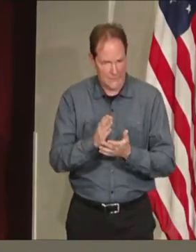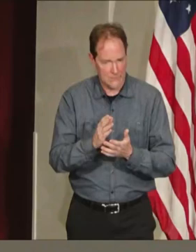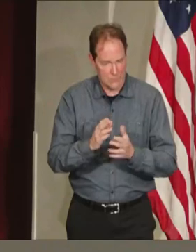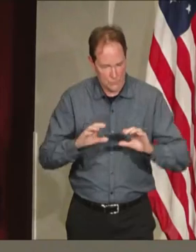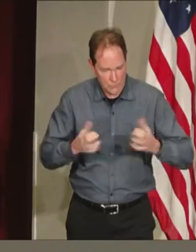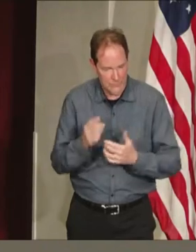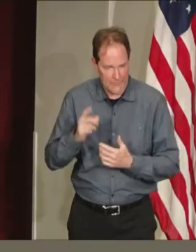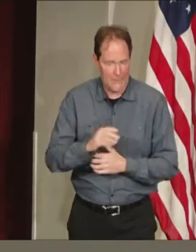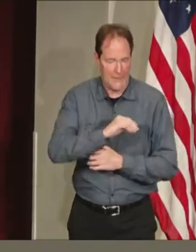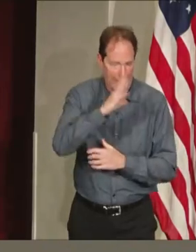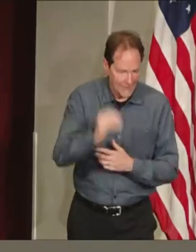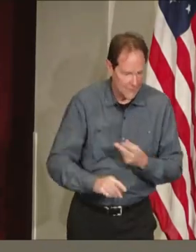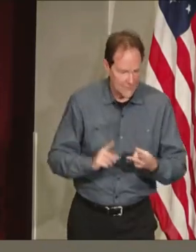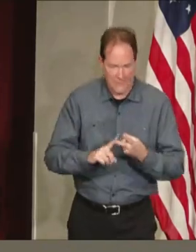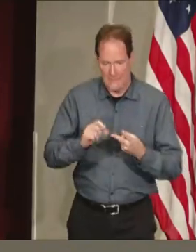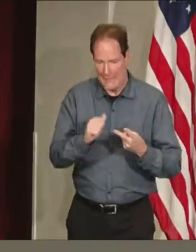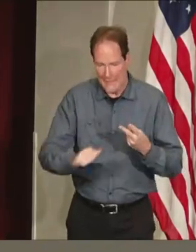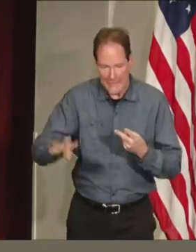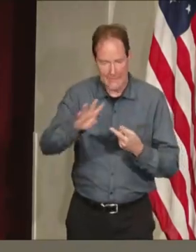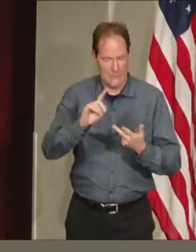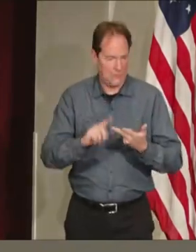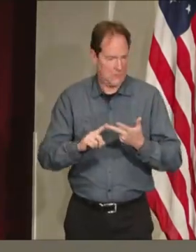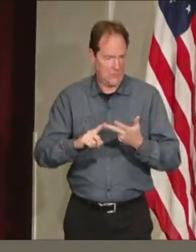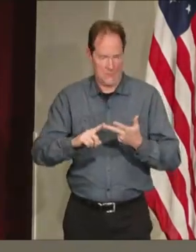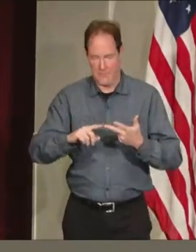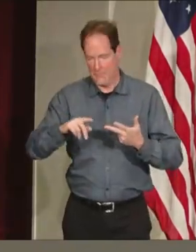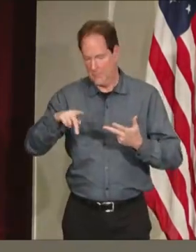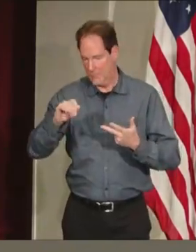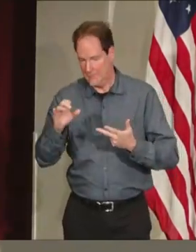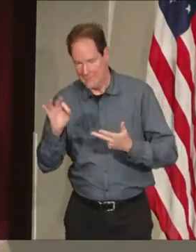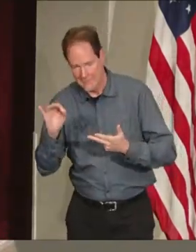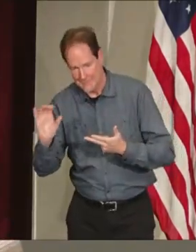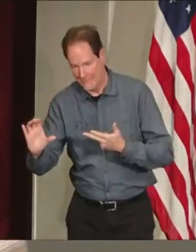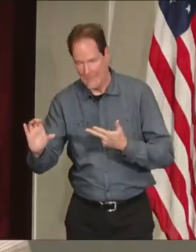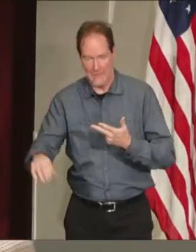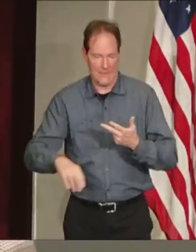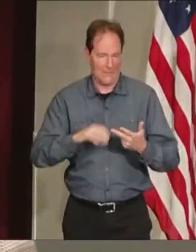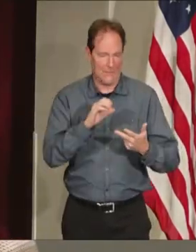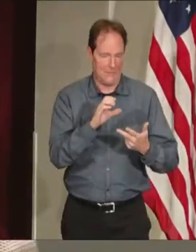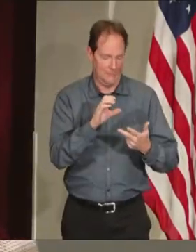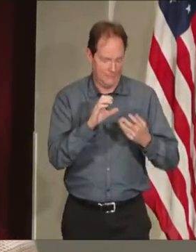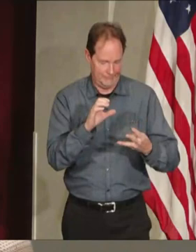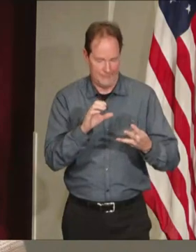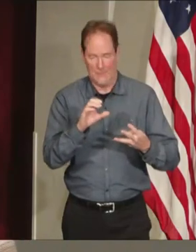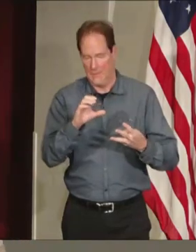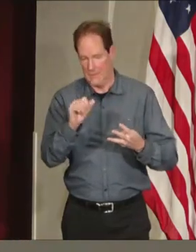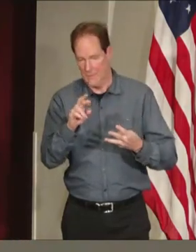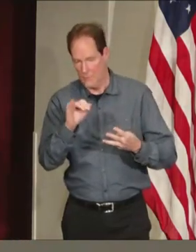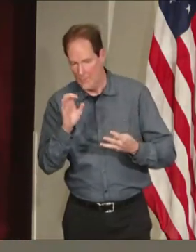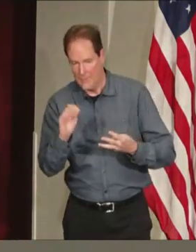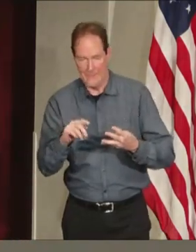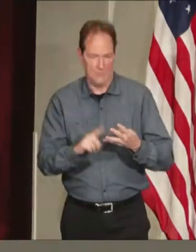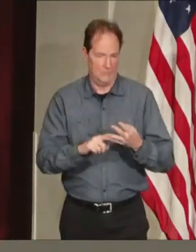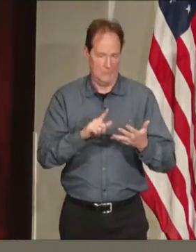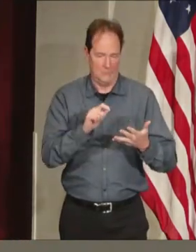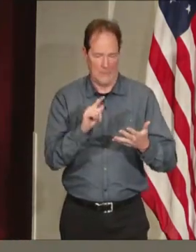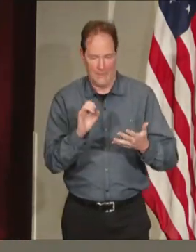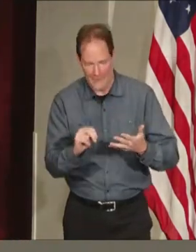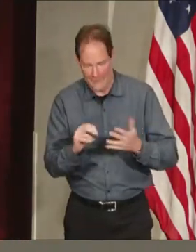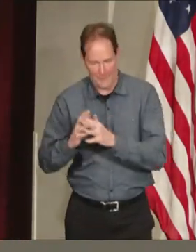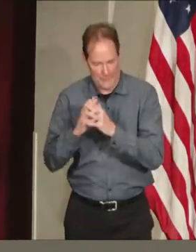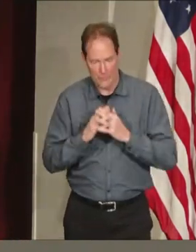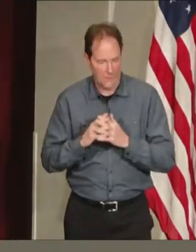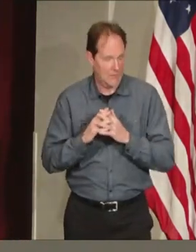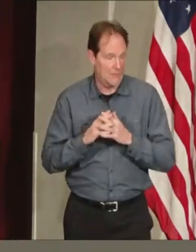Asia, Pacific, Caribbean. We've supported them in Latin America. And with our funding, there are now